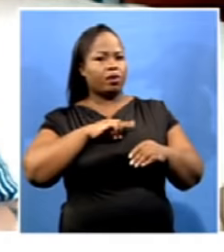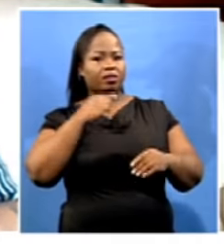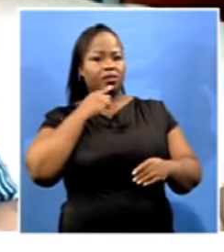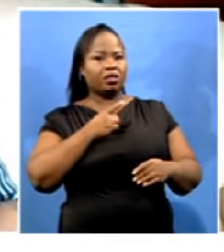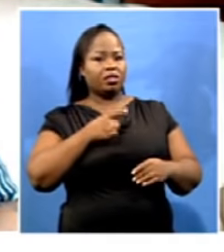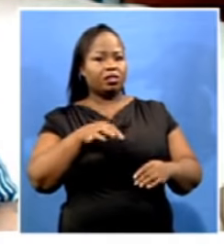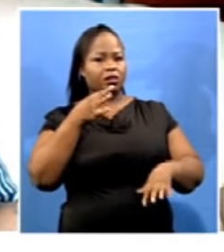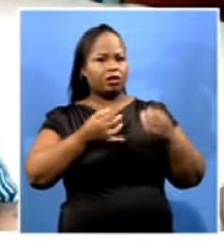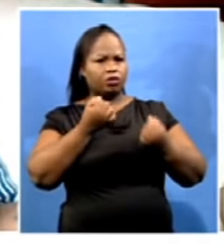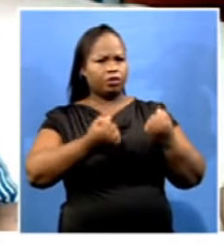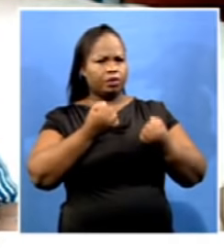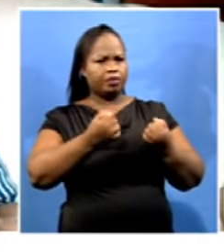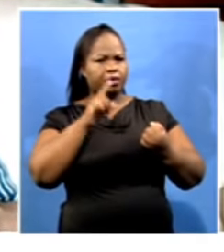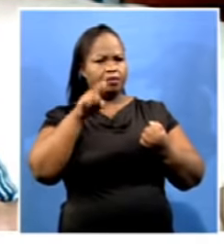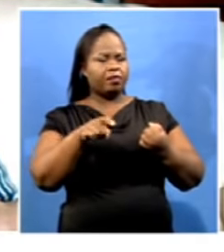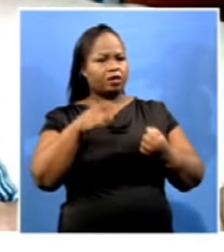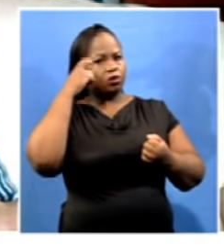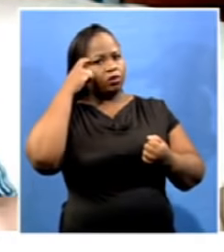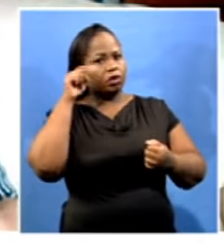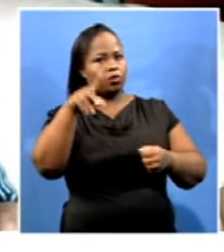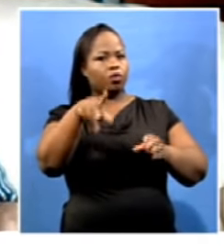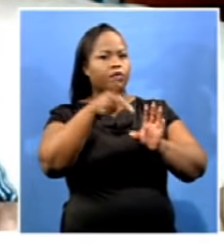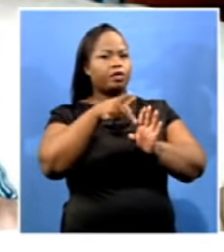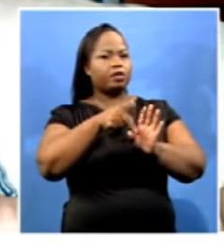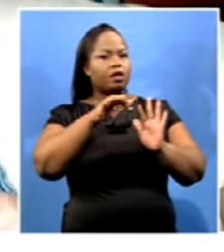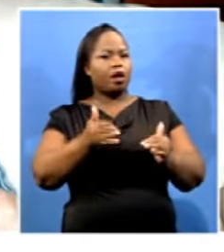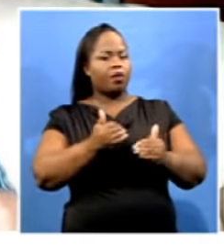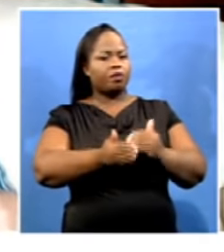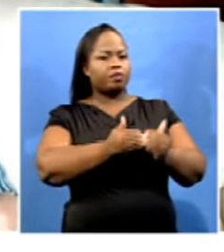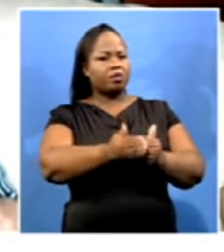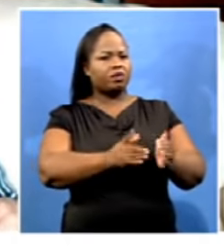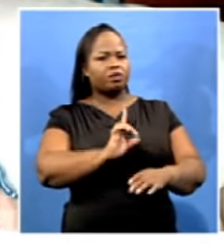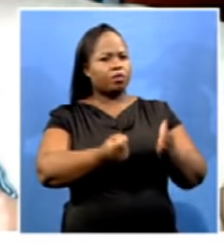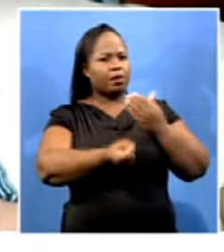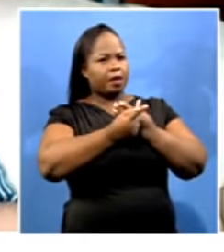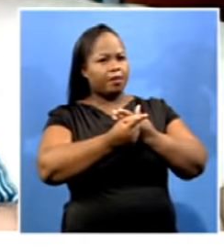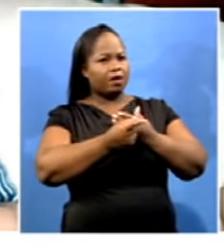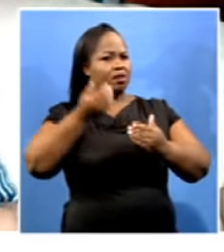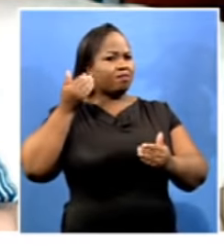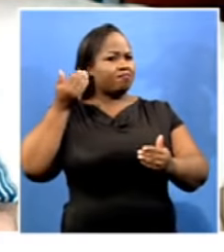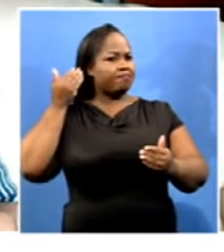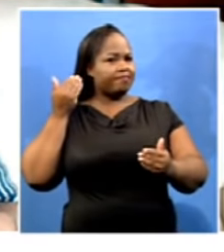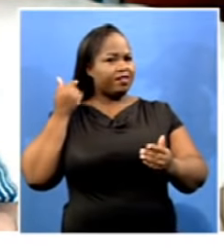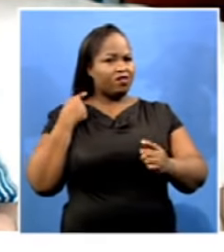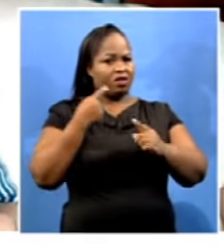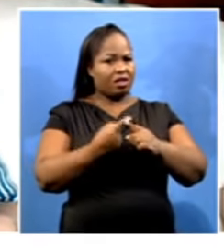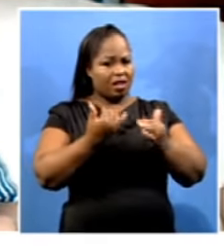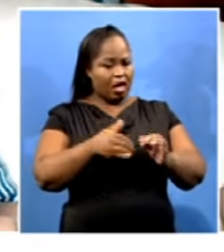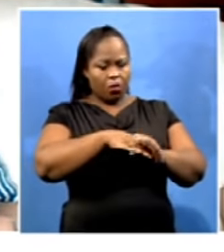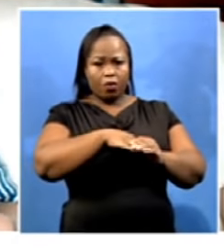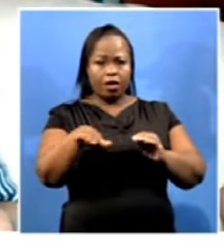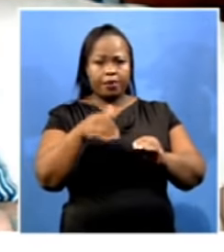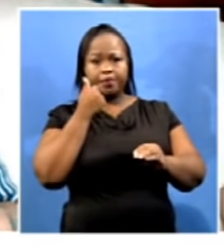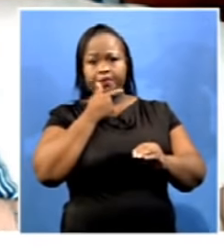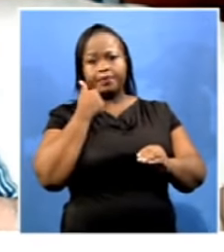system consider your participation in the parole process. What happened between then and his release, which has